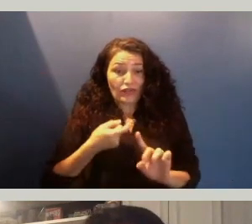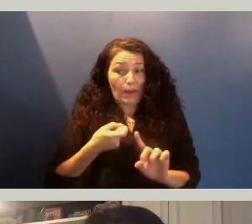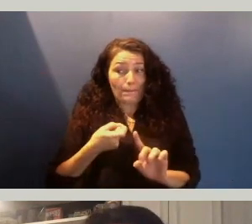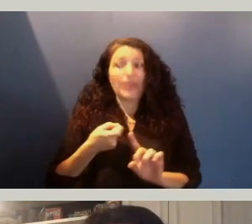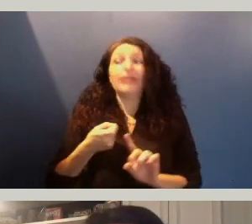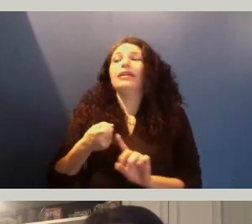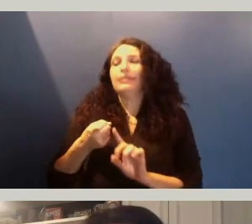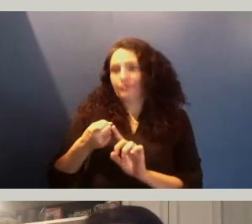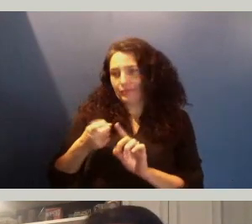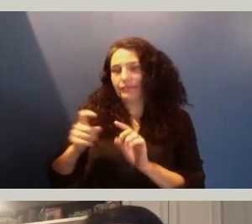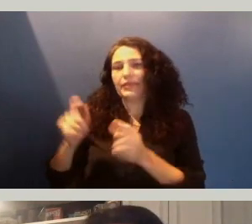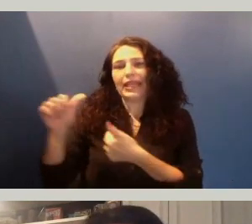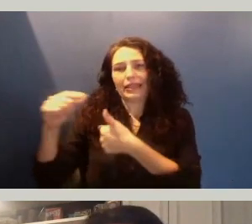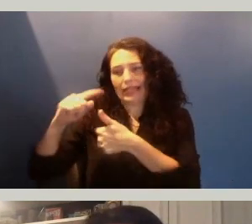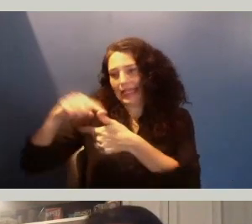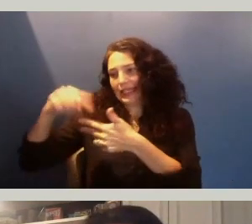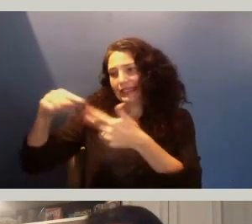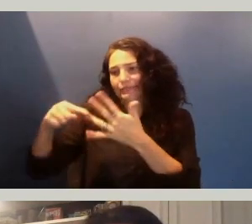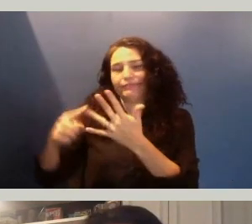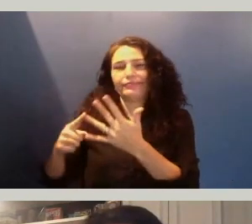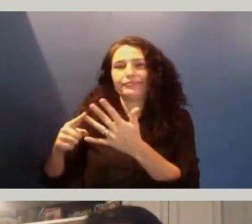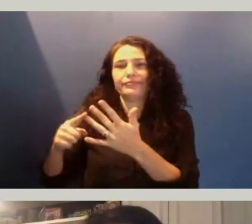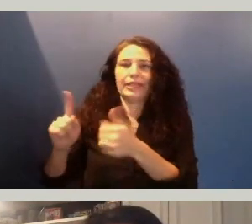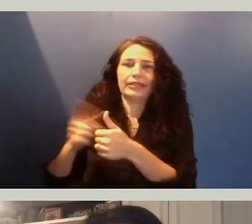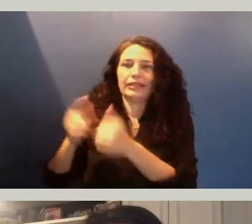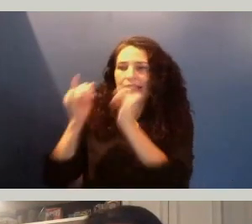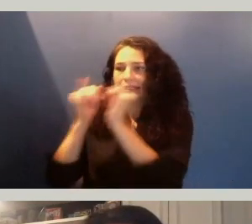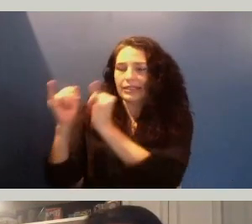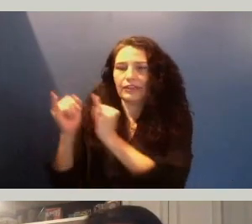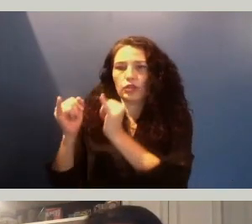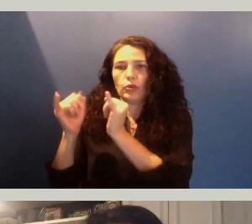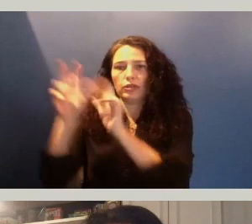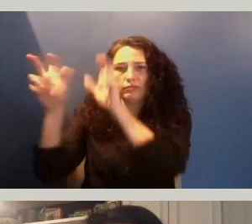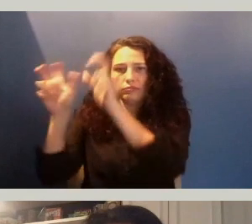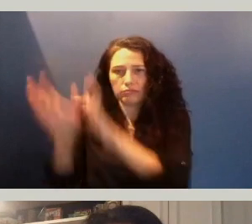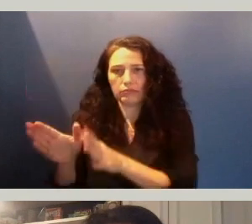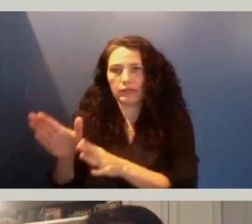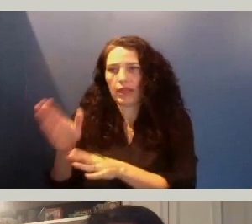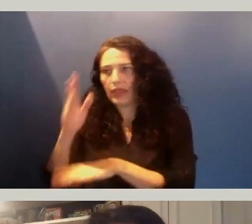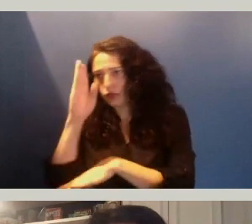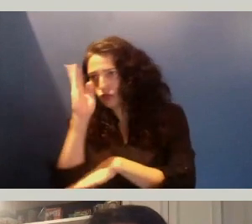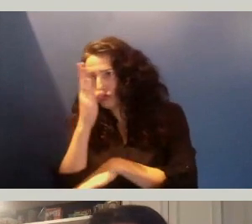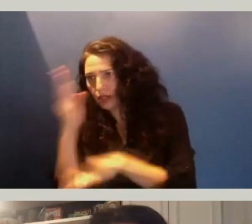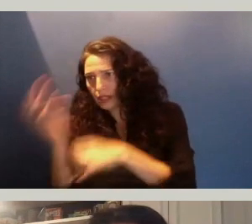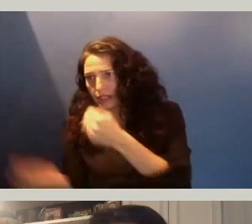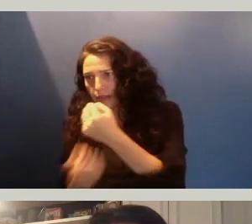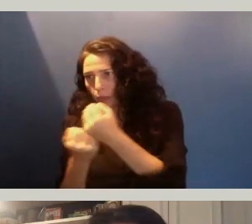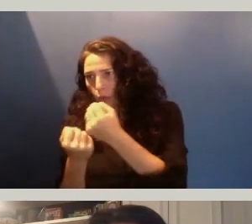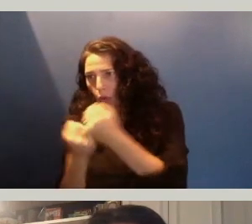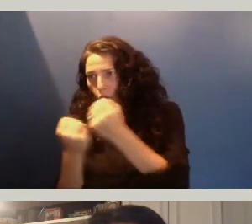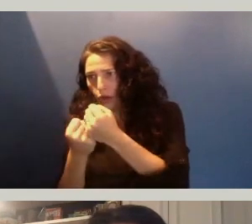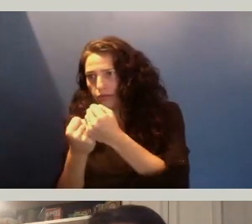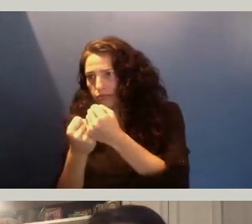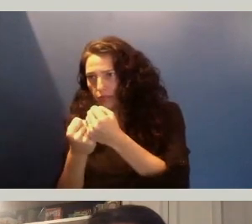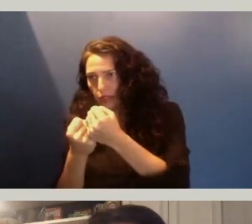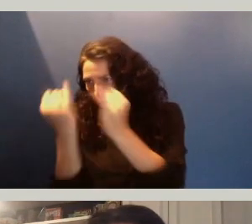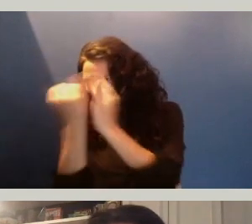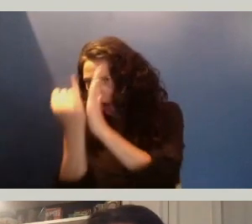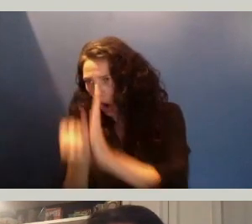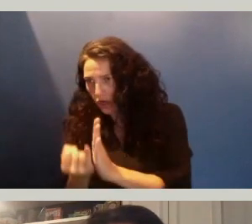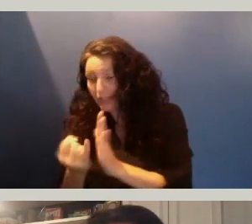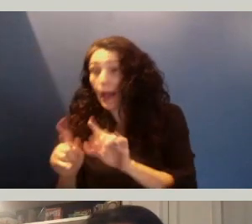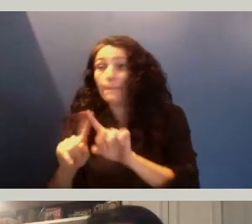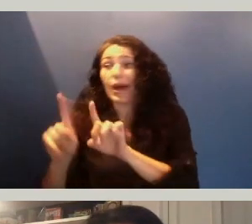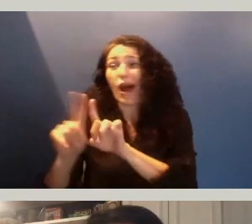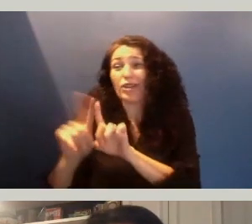individual philanthropists, foundations who do significant work in this space, both in direct support of artists, but also in challenging the conventional ways that